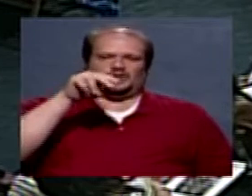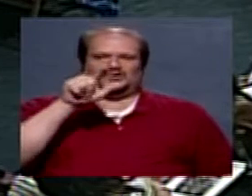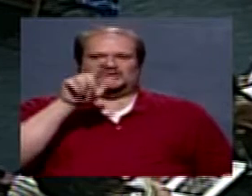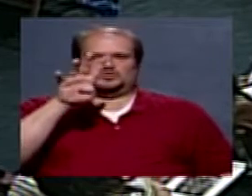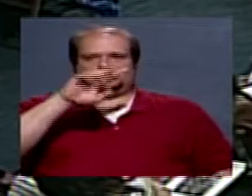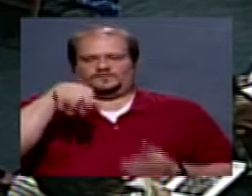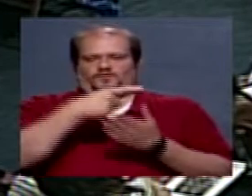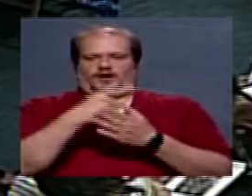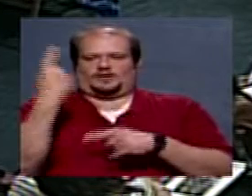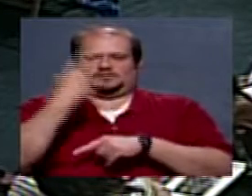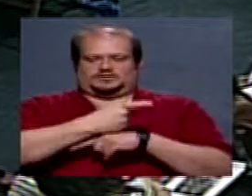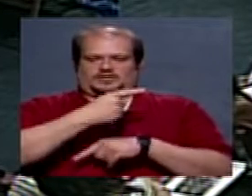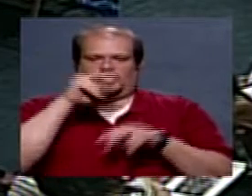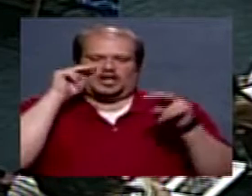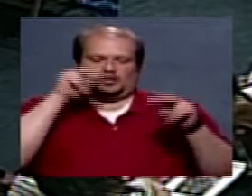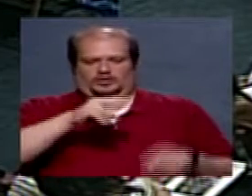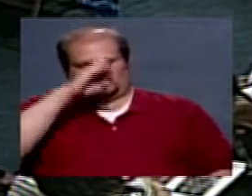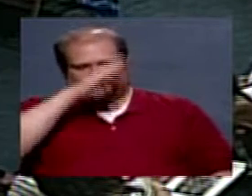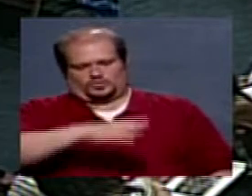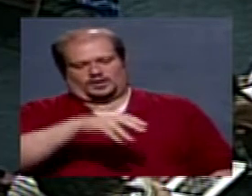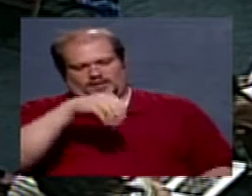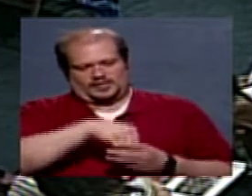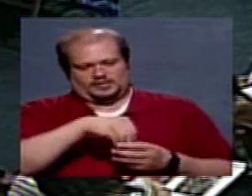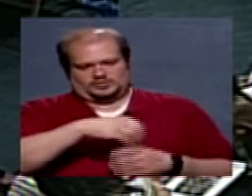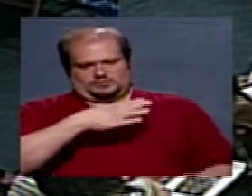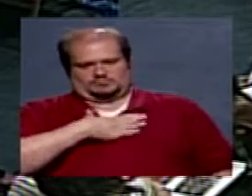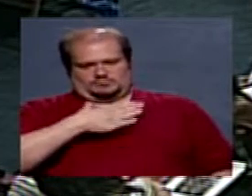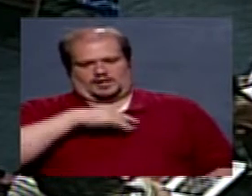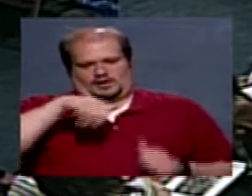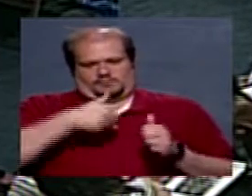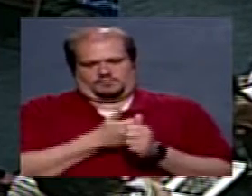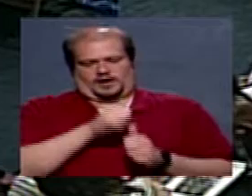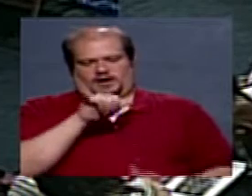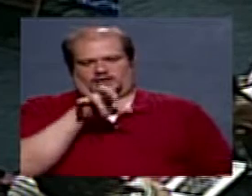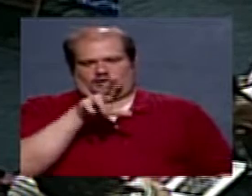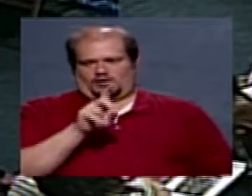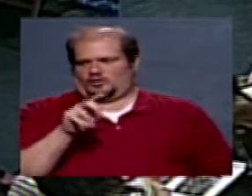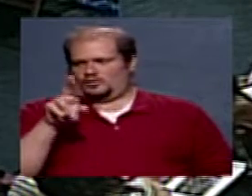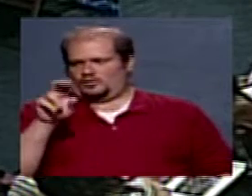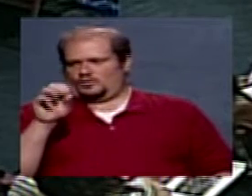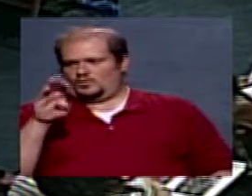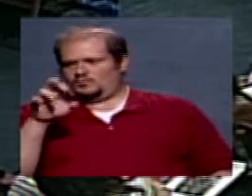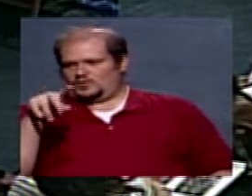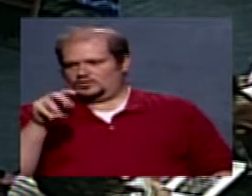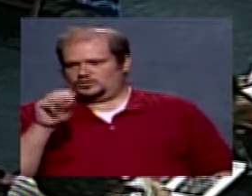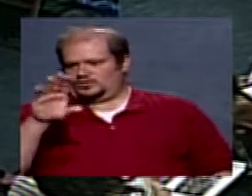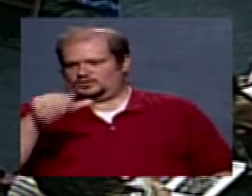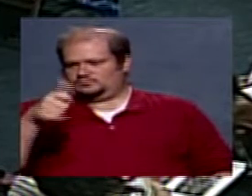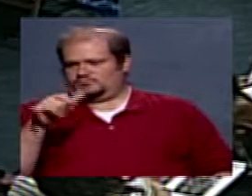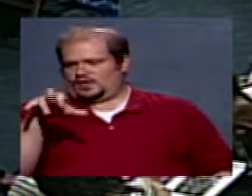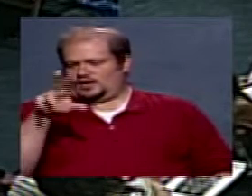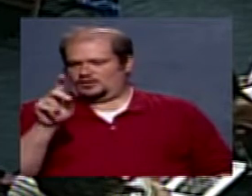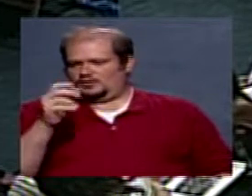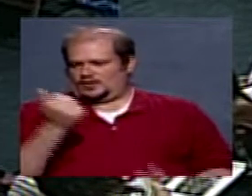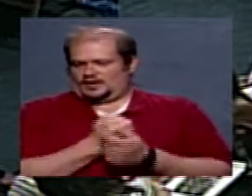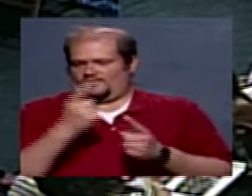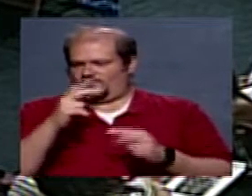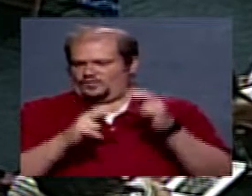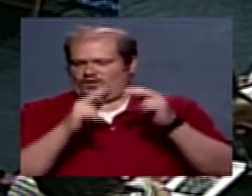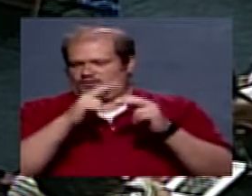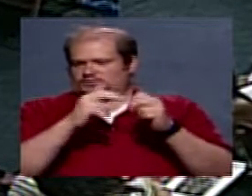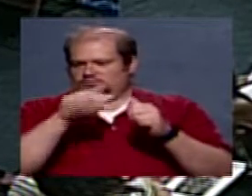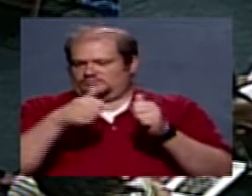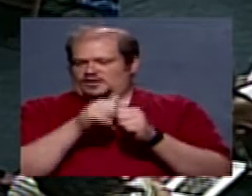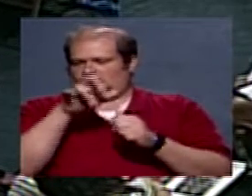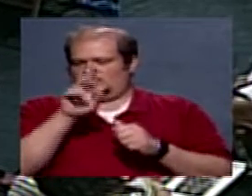24 hours a day and look directly into my backyard, Roberto's backyard, Rose's backyard, and everybody else's